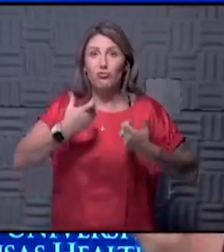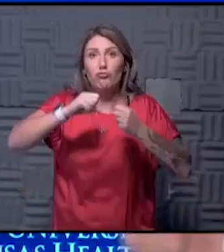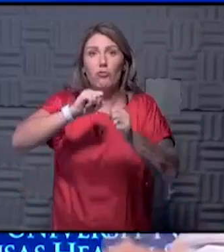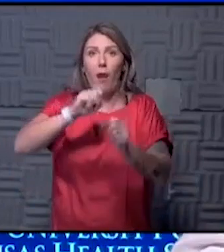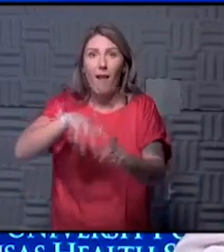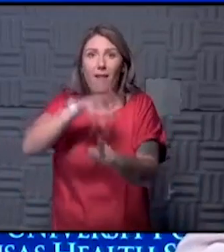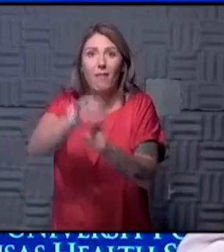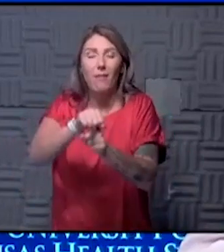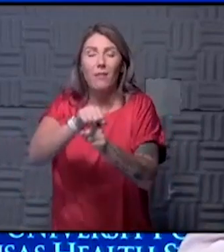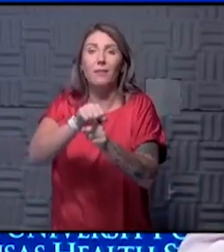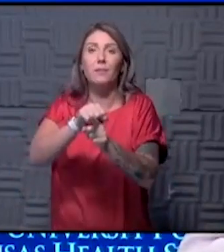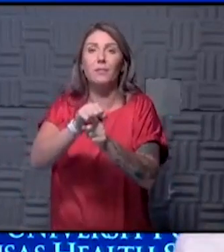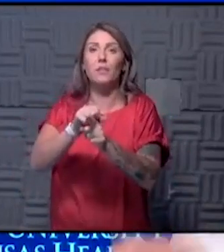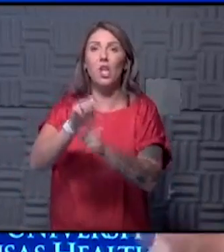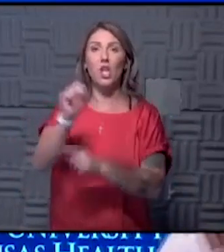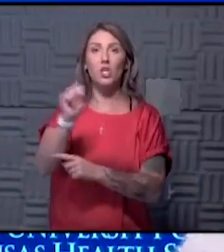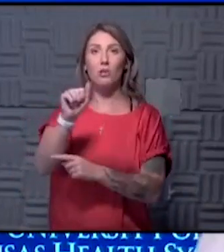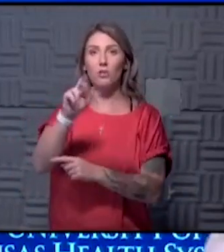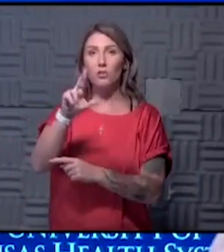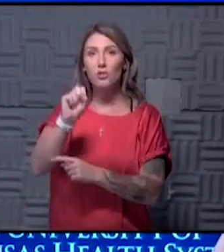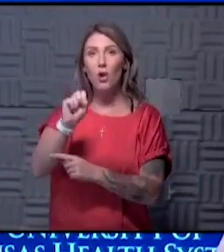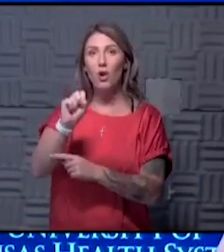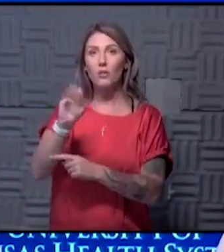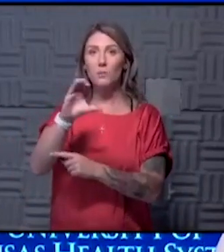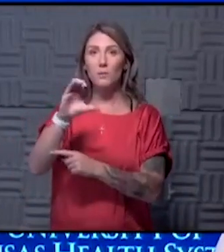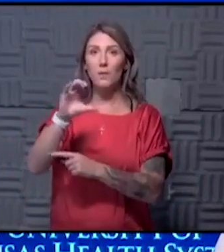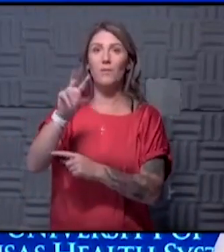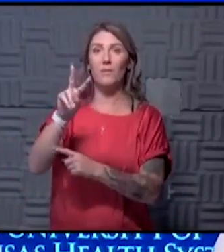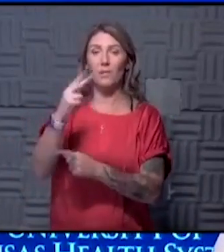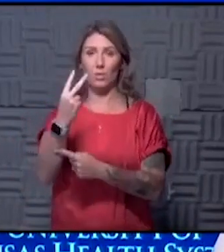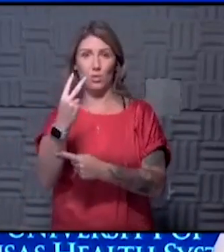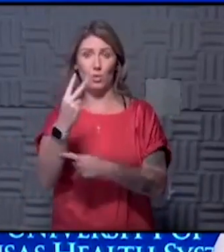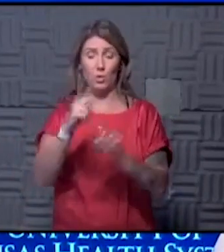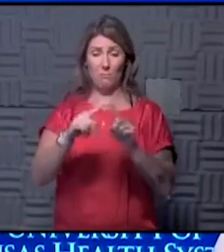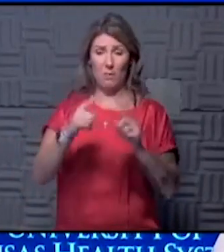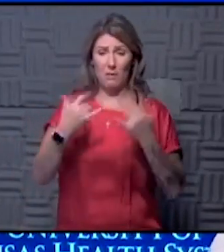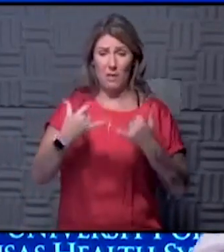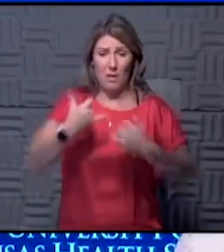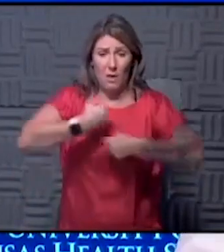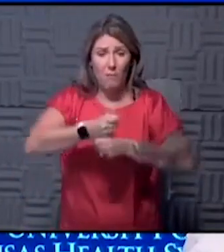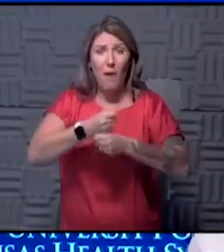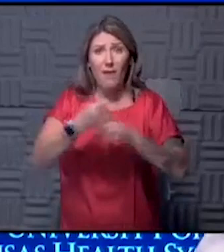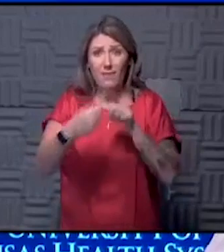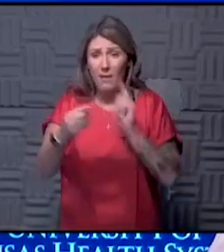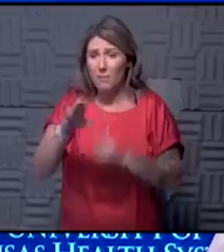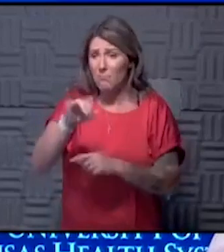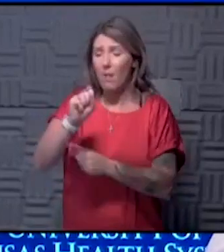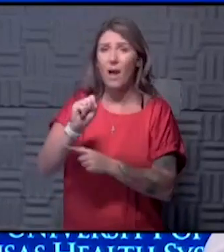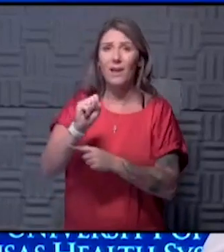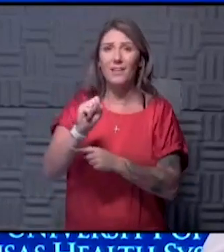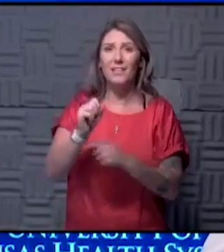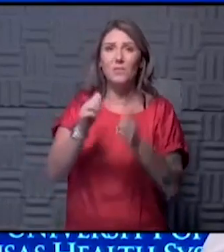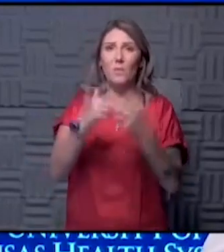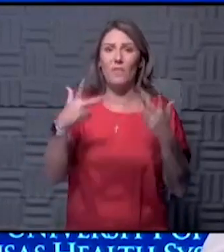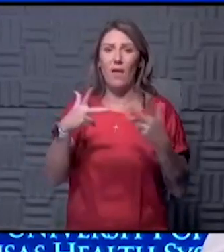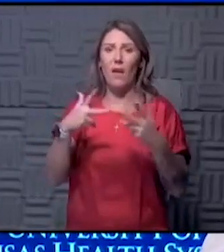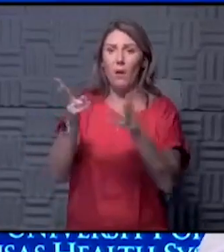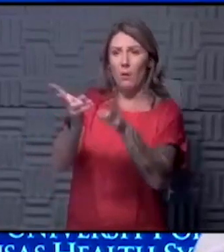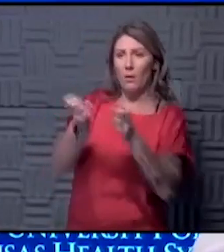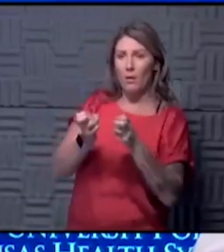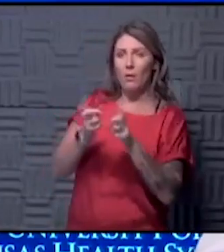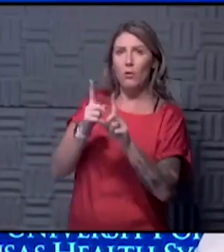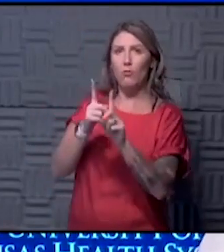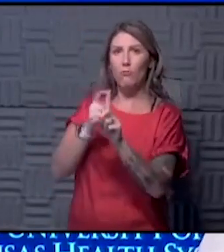attack SARS-CoV-2. But we can now make those antibodies without having to take it from the serum of patients who have had